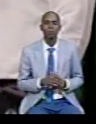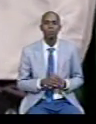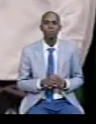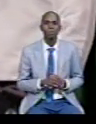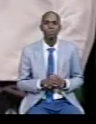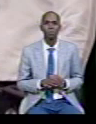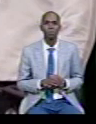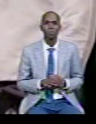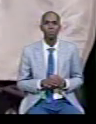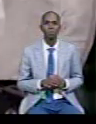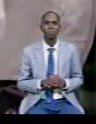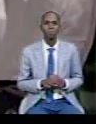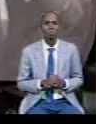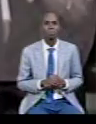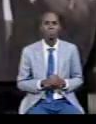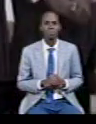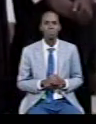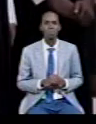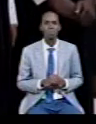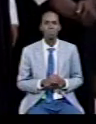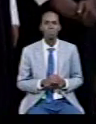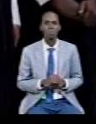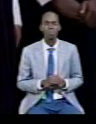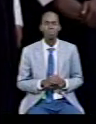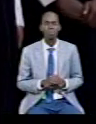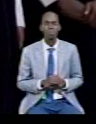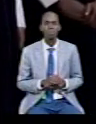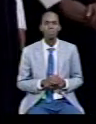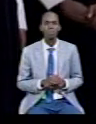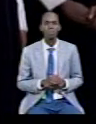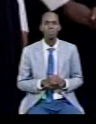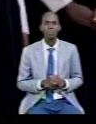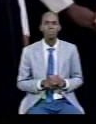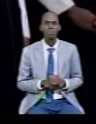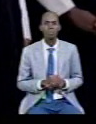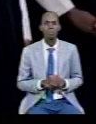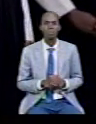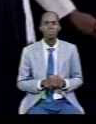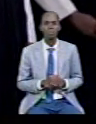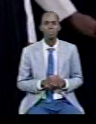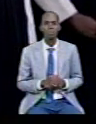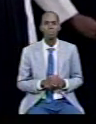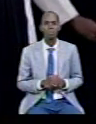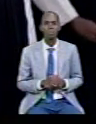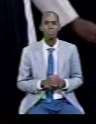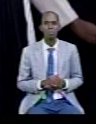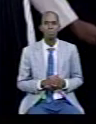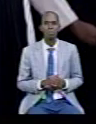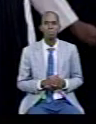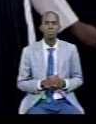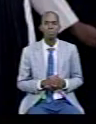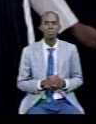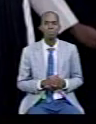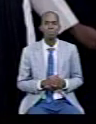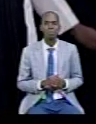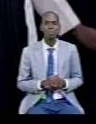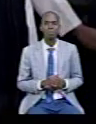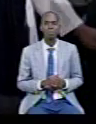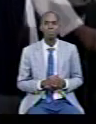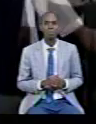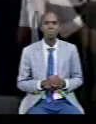must conquer, and sin and wrong must die.